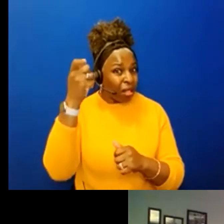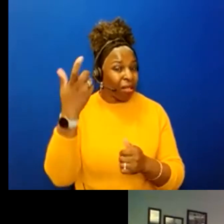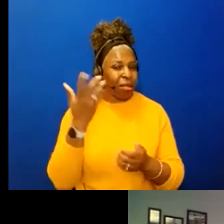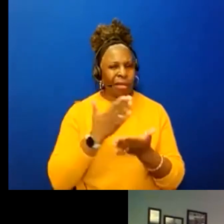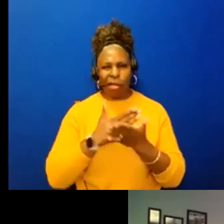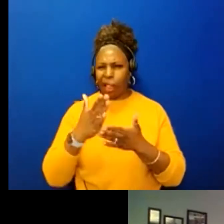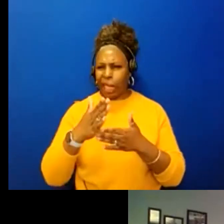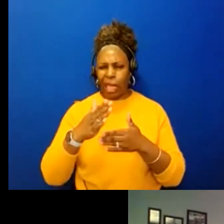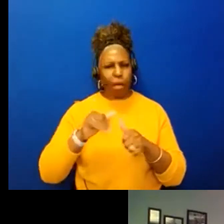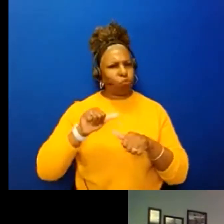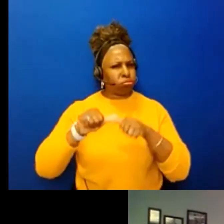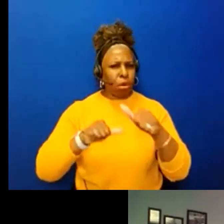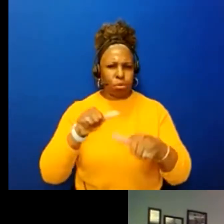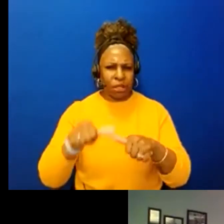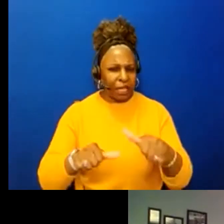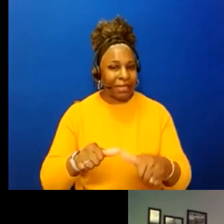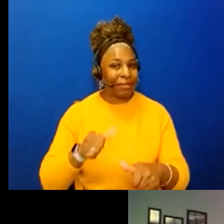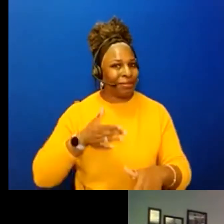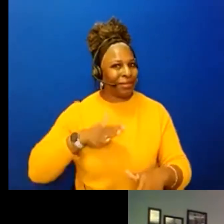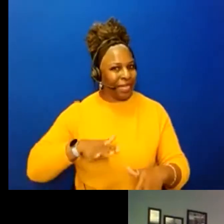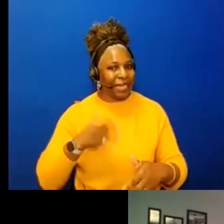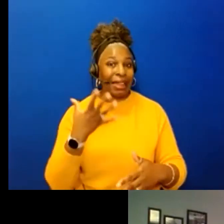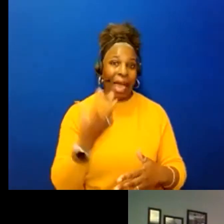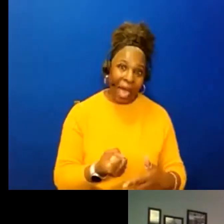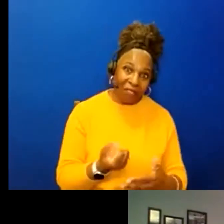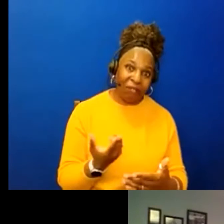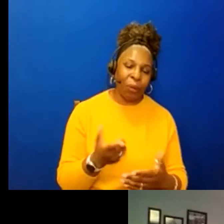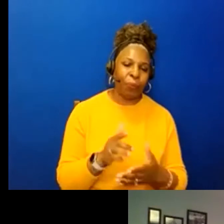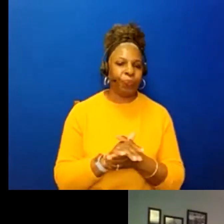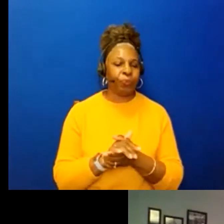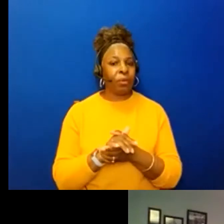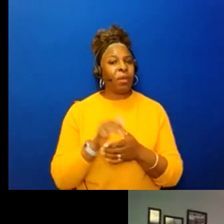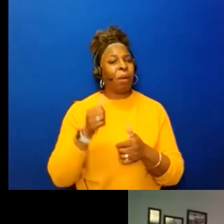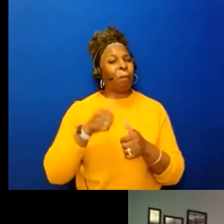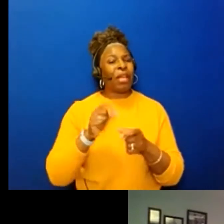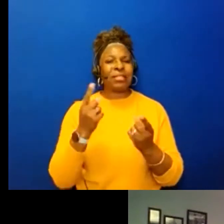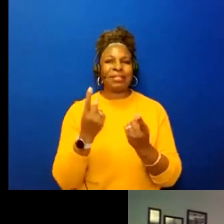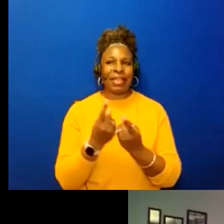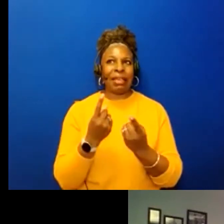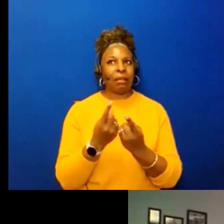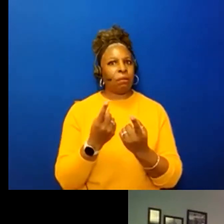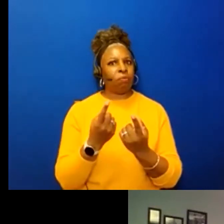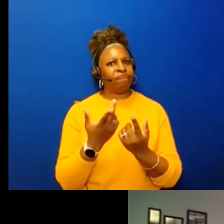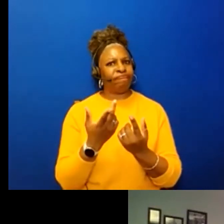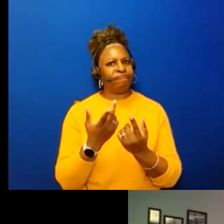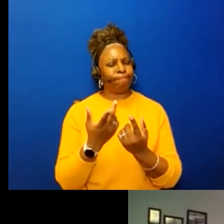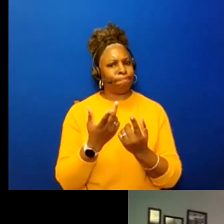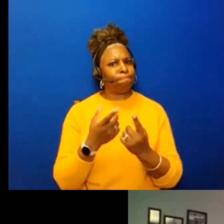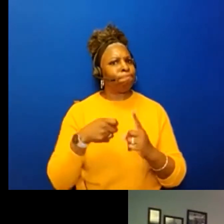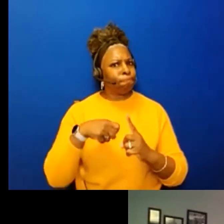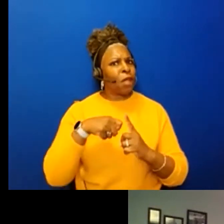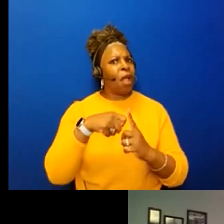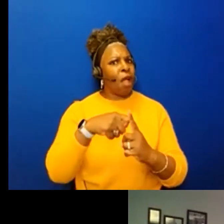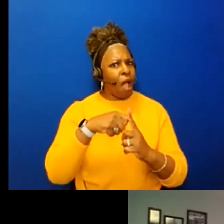think the first thing we can all do with any challenge is be kind to ourselves. It's a hit, isn't